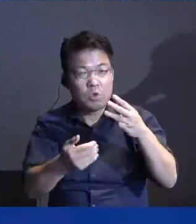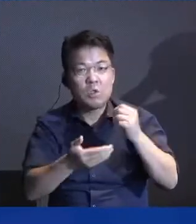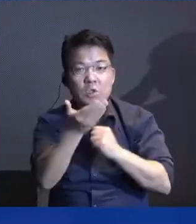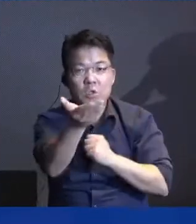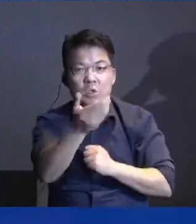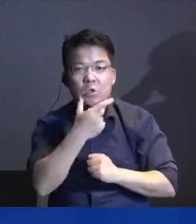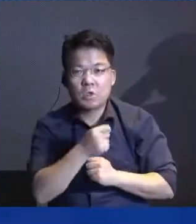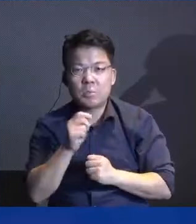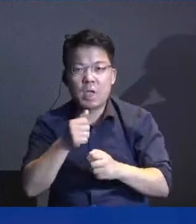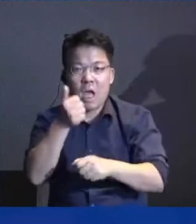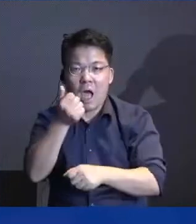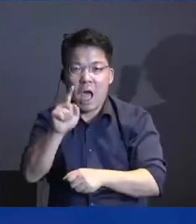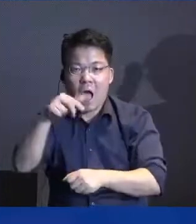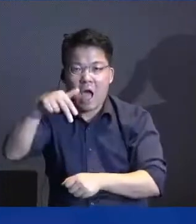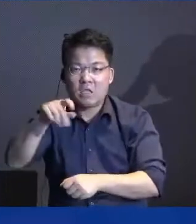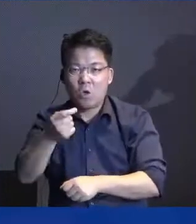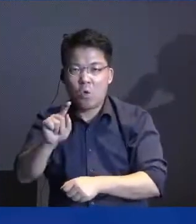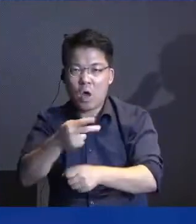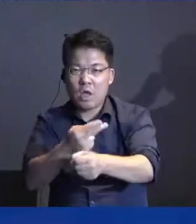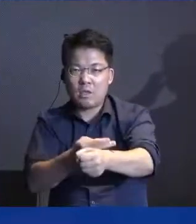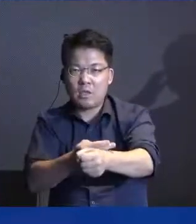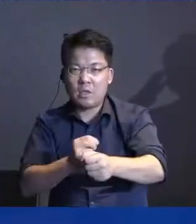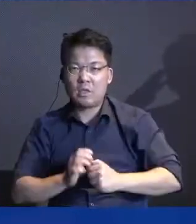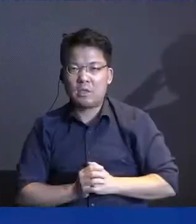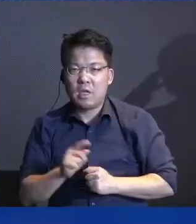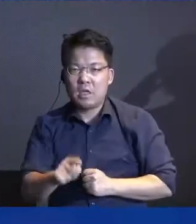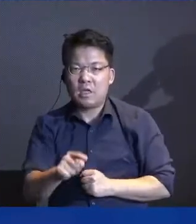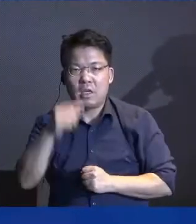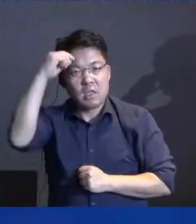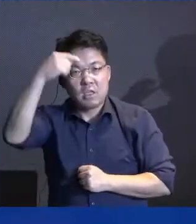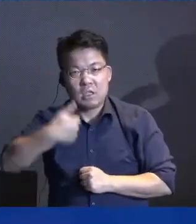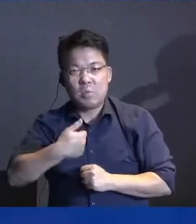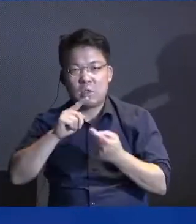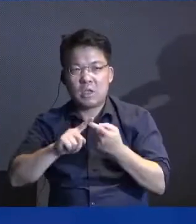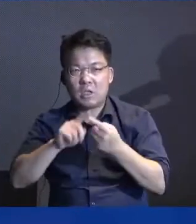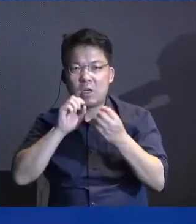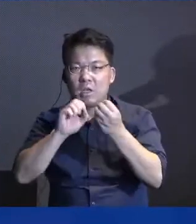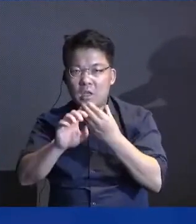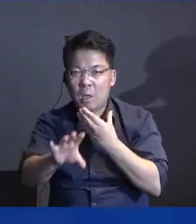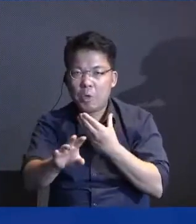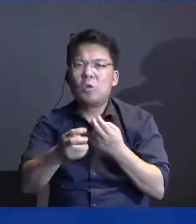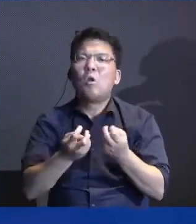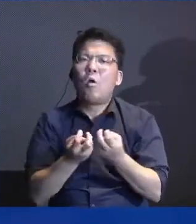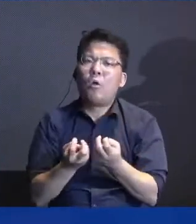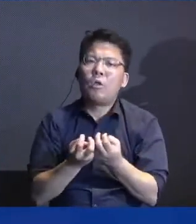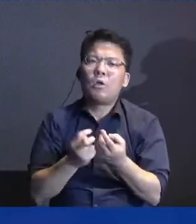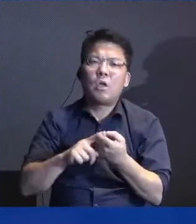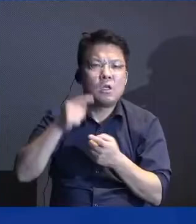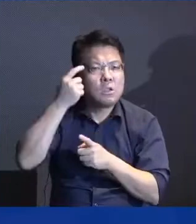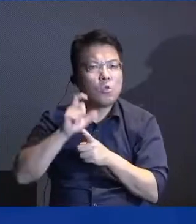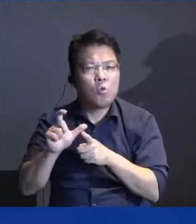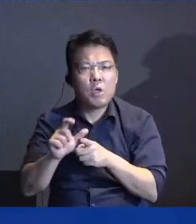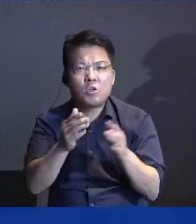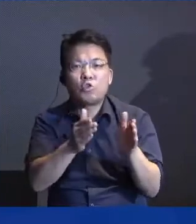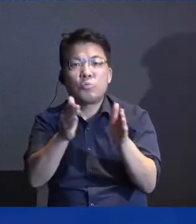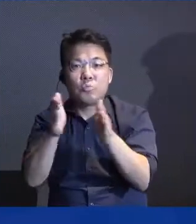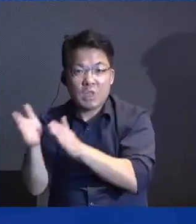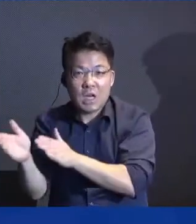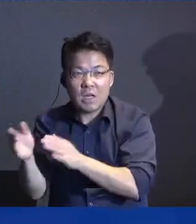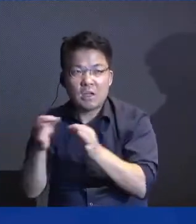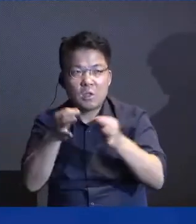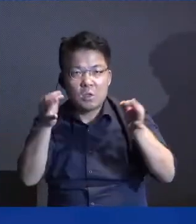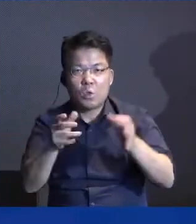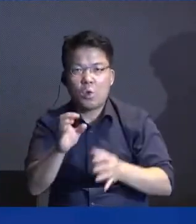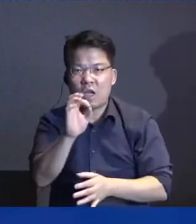just structuring how to answer those, I also have some questions for Dr.